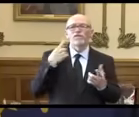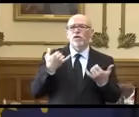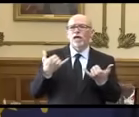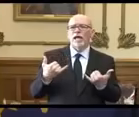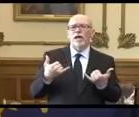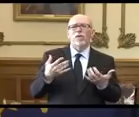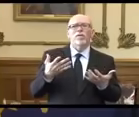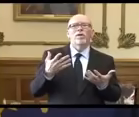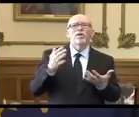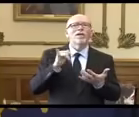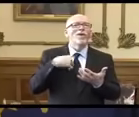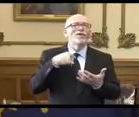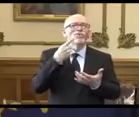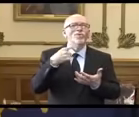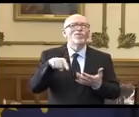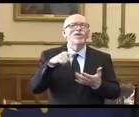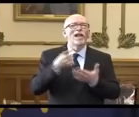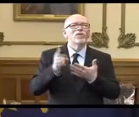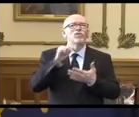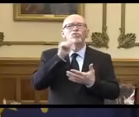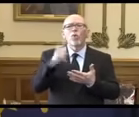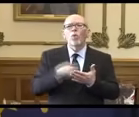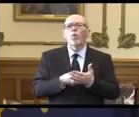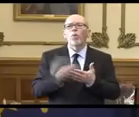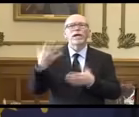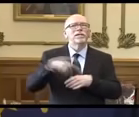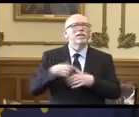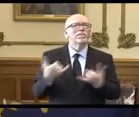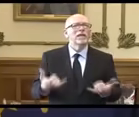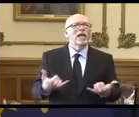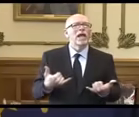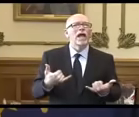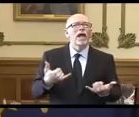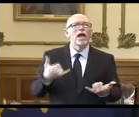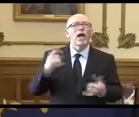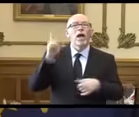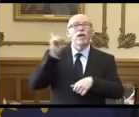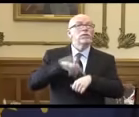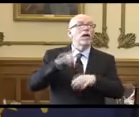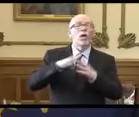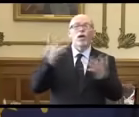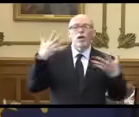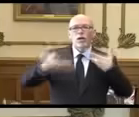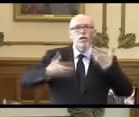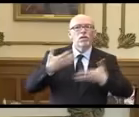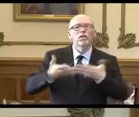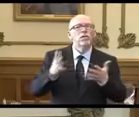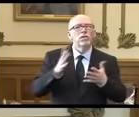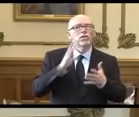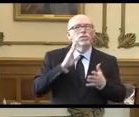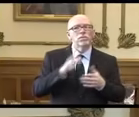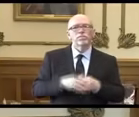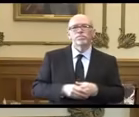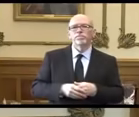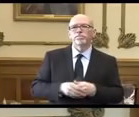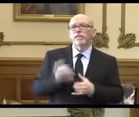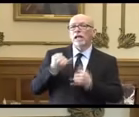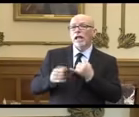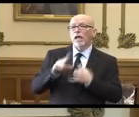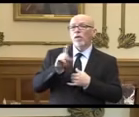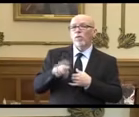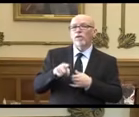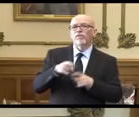that's what I said last week, don't squander this time to be ready to go when it's safe to go. Our final question is